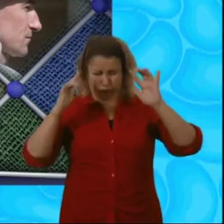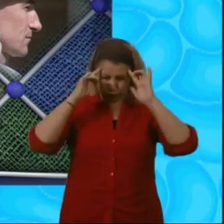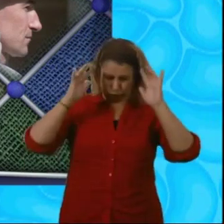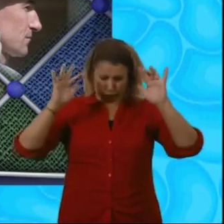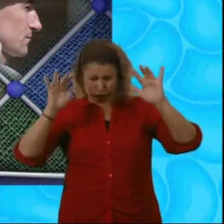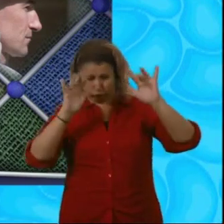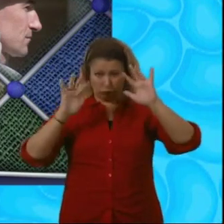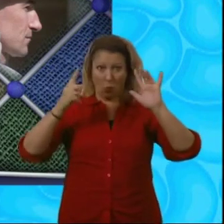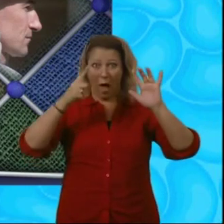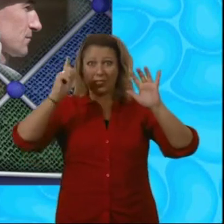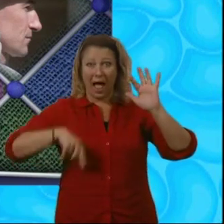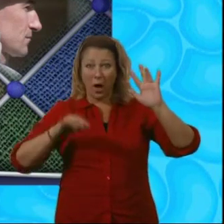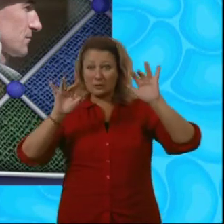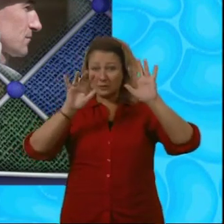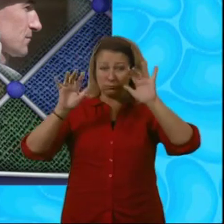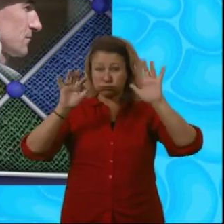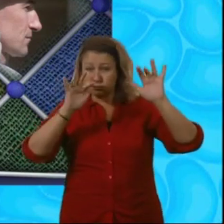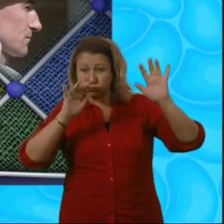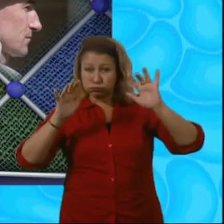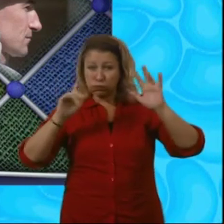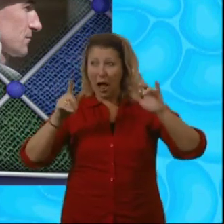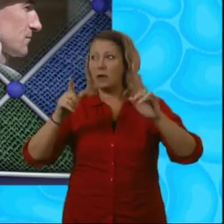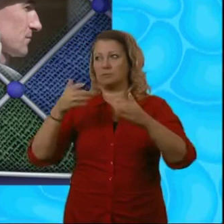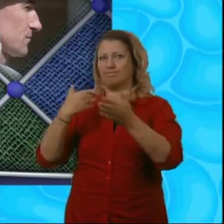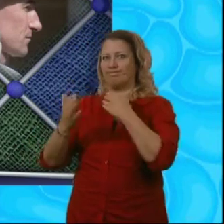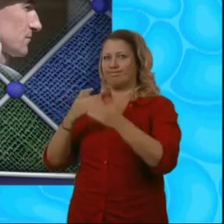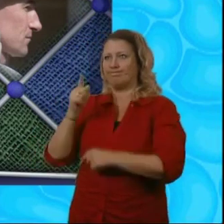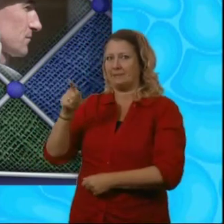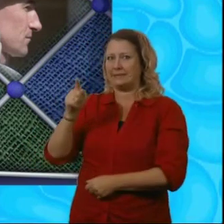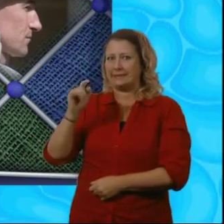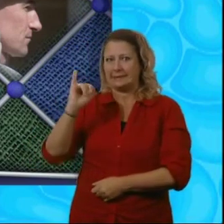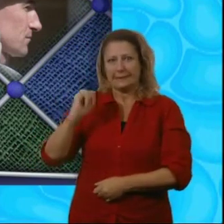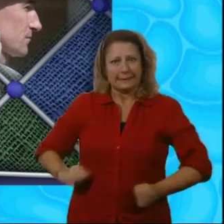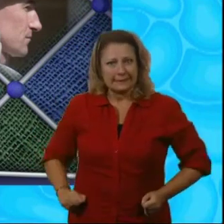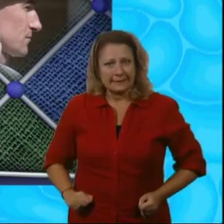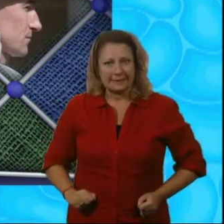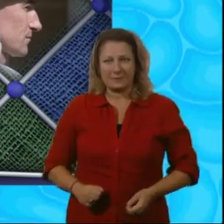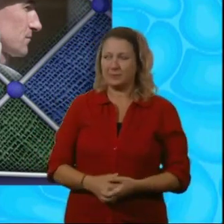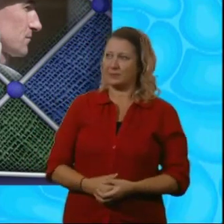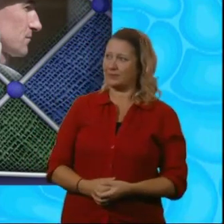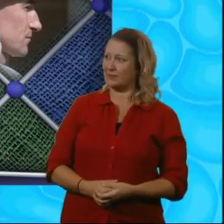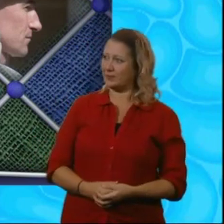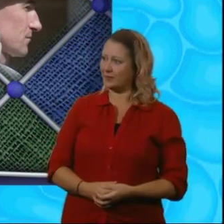brain gain. And sort out the number taker. Hooray!